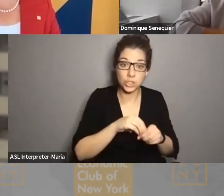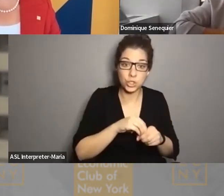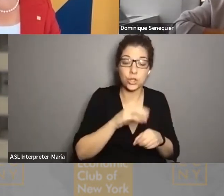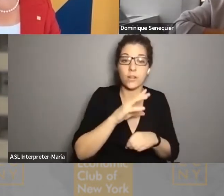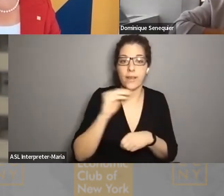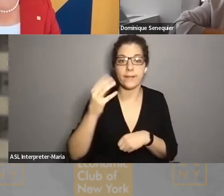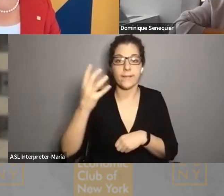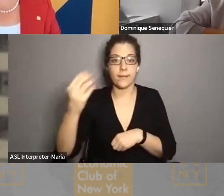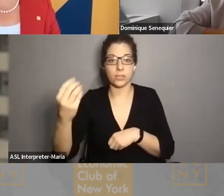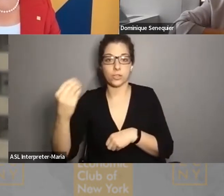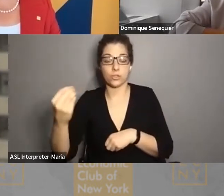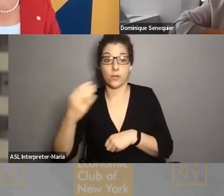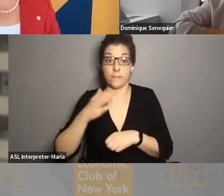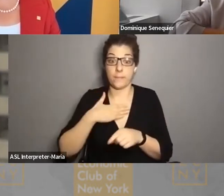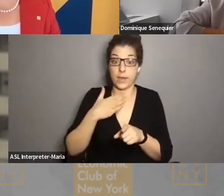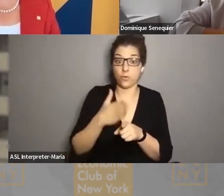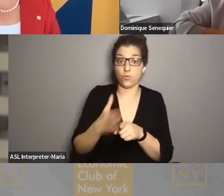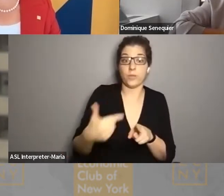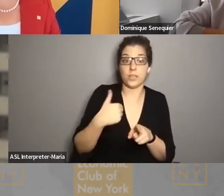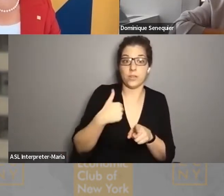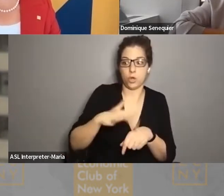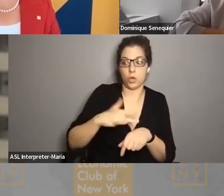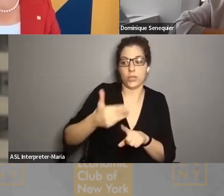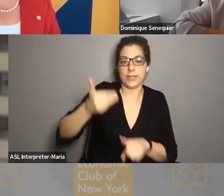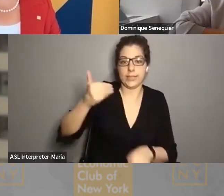externally. In my own career,